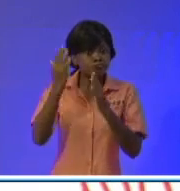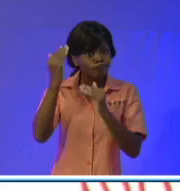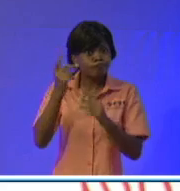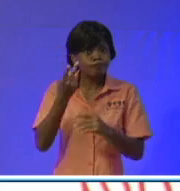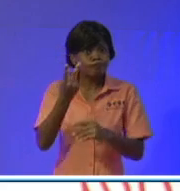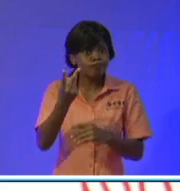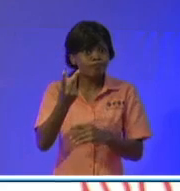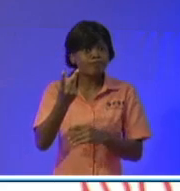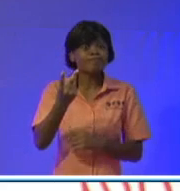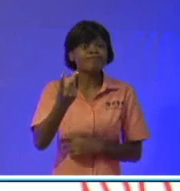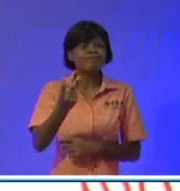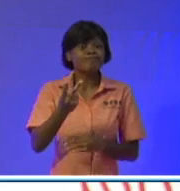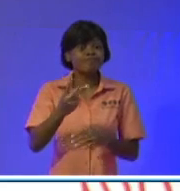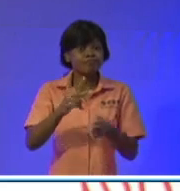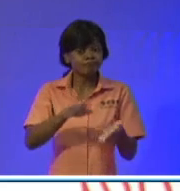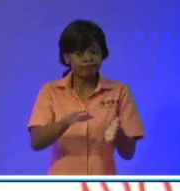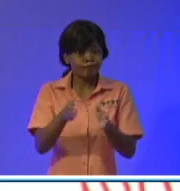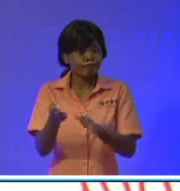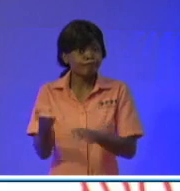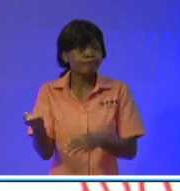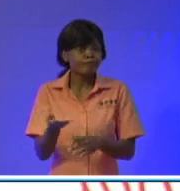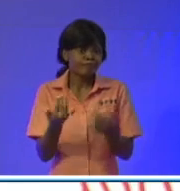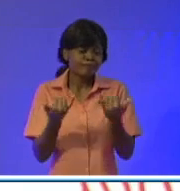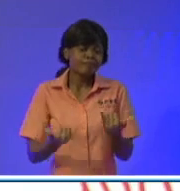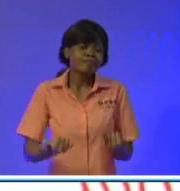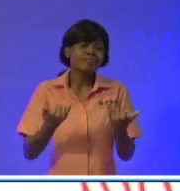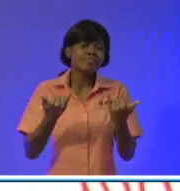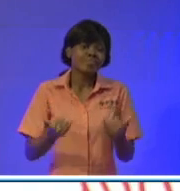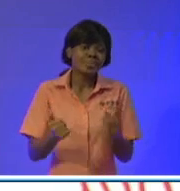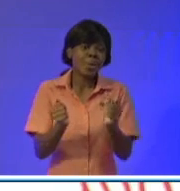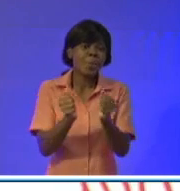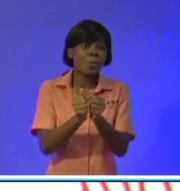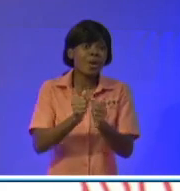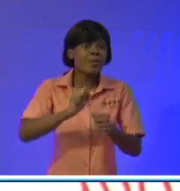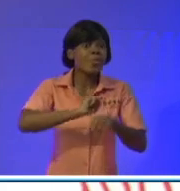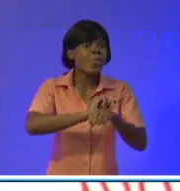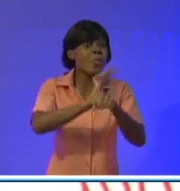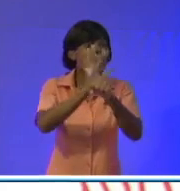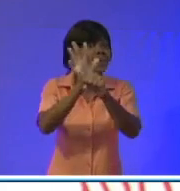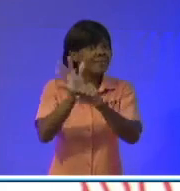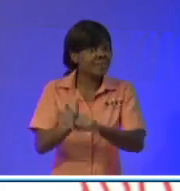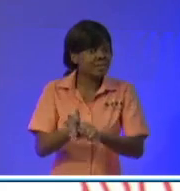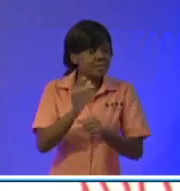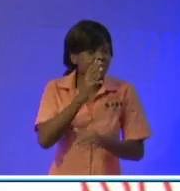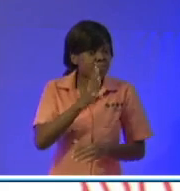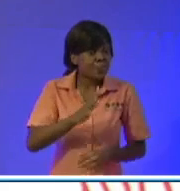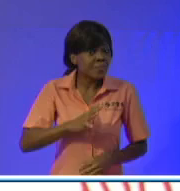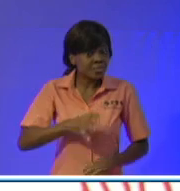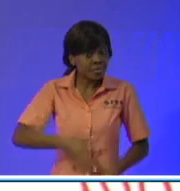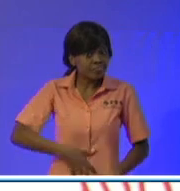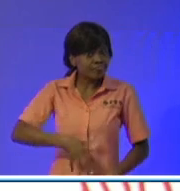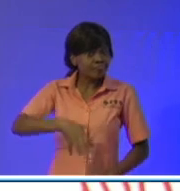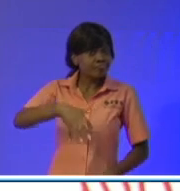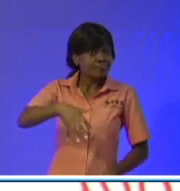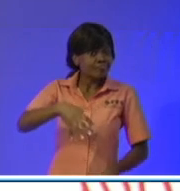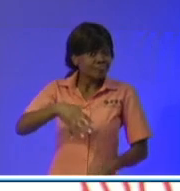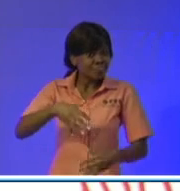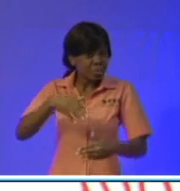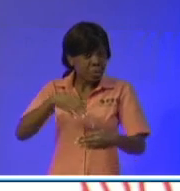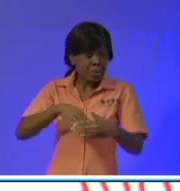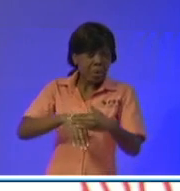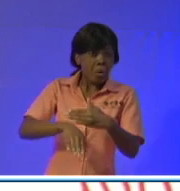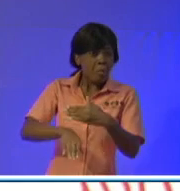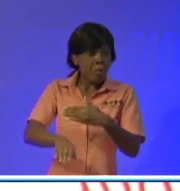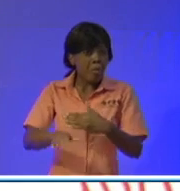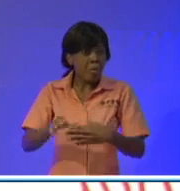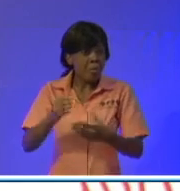to COVID-19. We've now doubled that number. There are 2 additional maternal deaths, details of which I will not